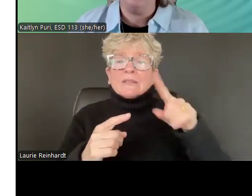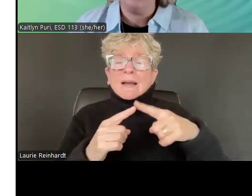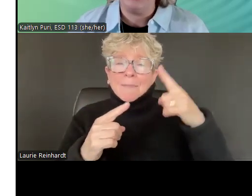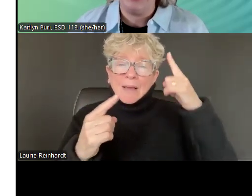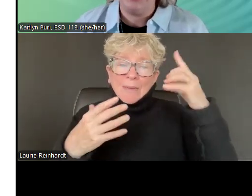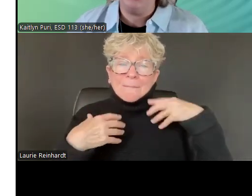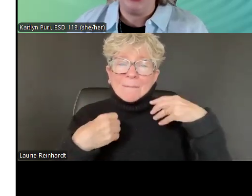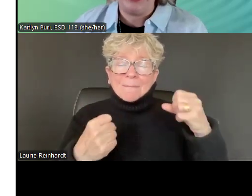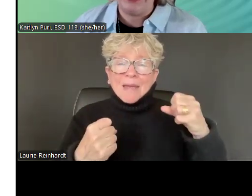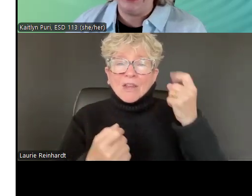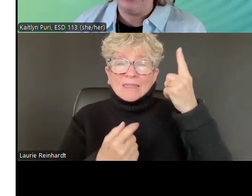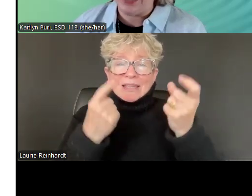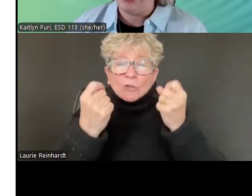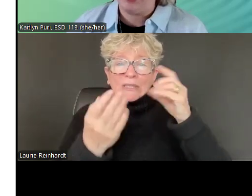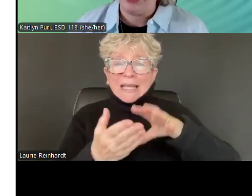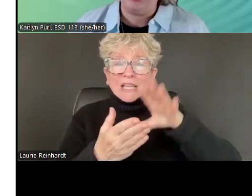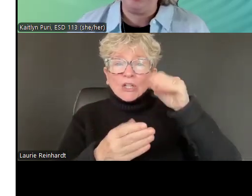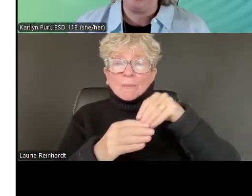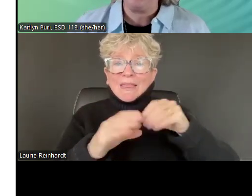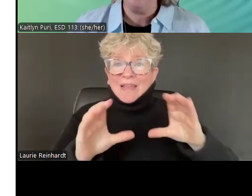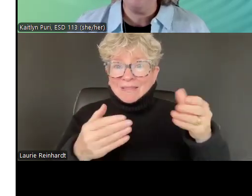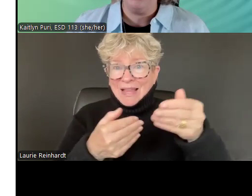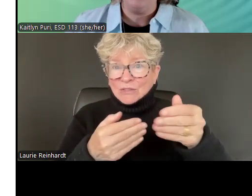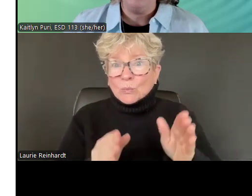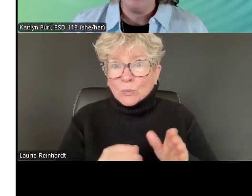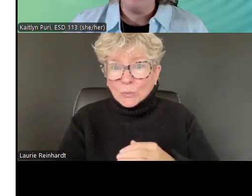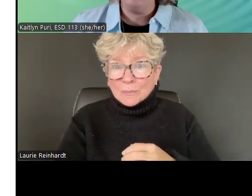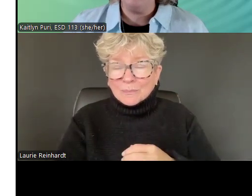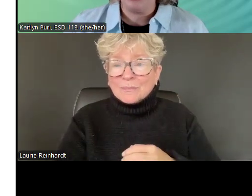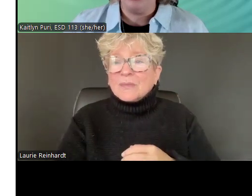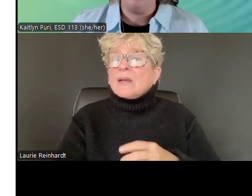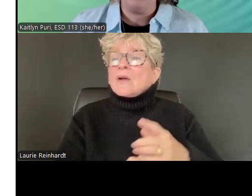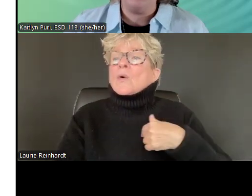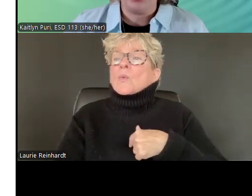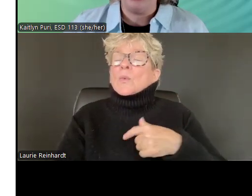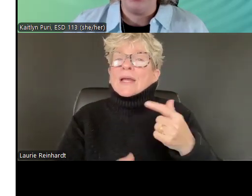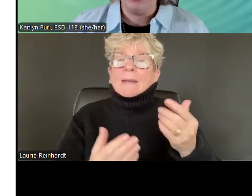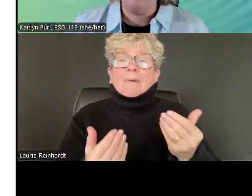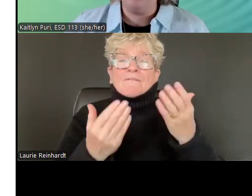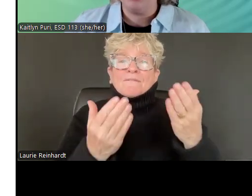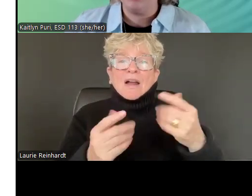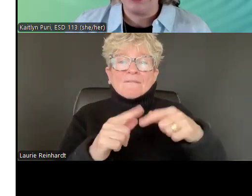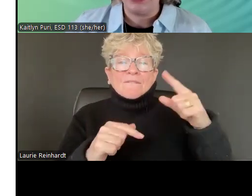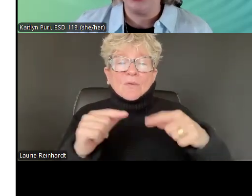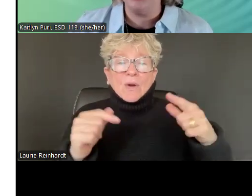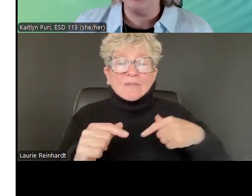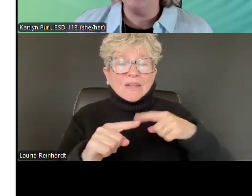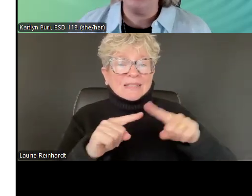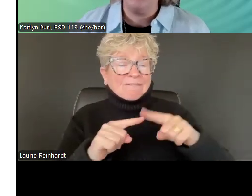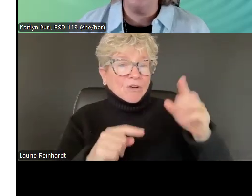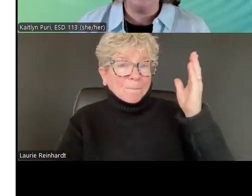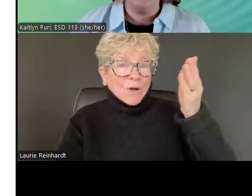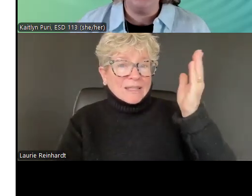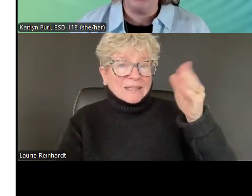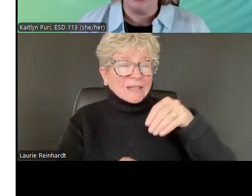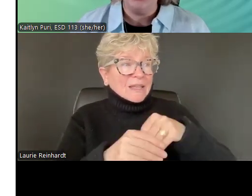health literacy learning in the classroom. So we provide a variety of presentations